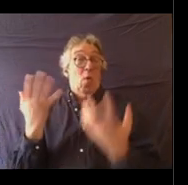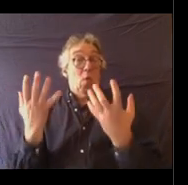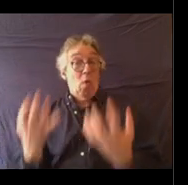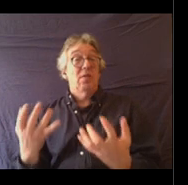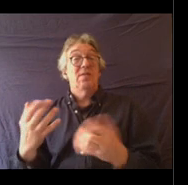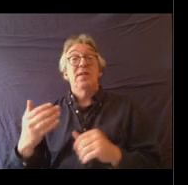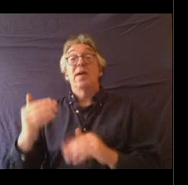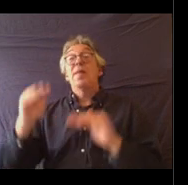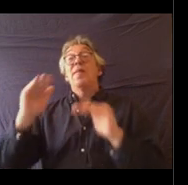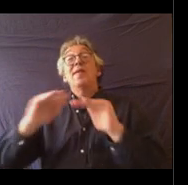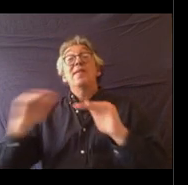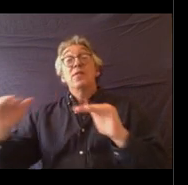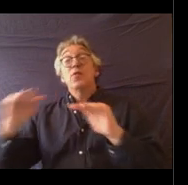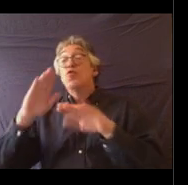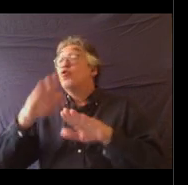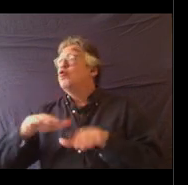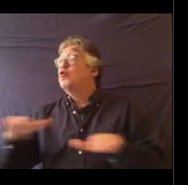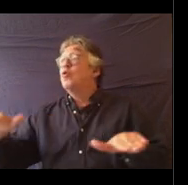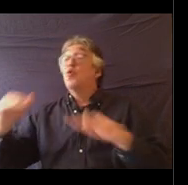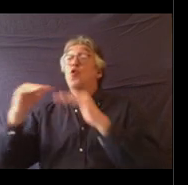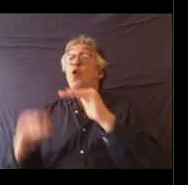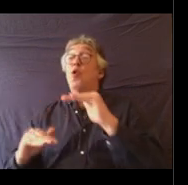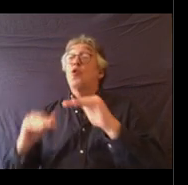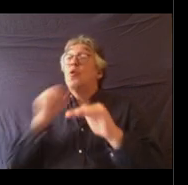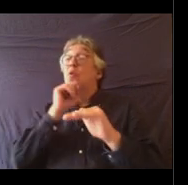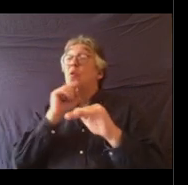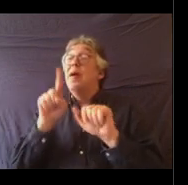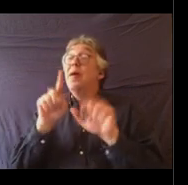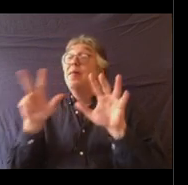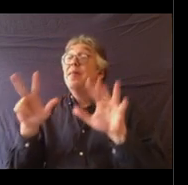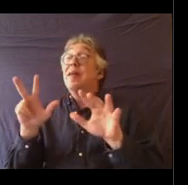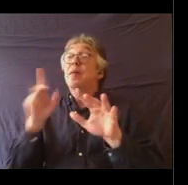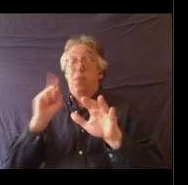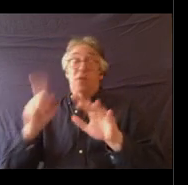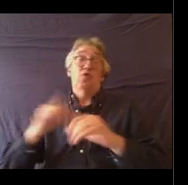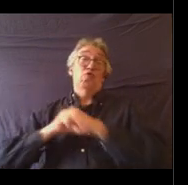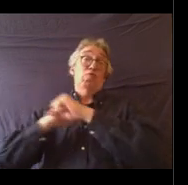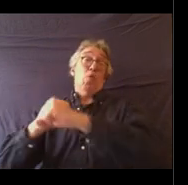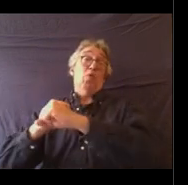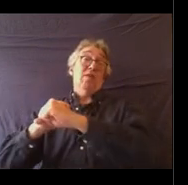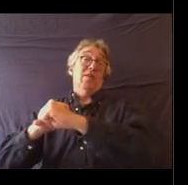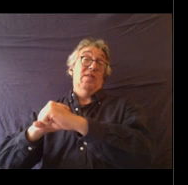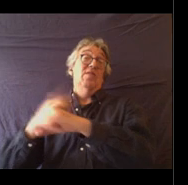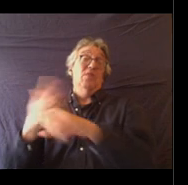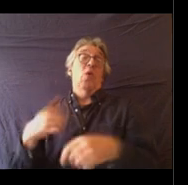minors and so on, we from the Commission feel that more has to be done from these platforms.